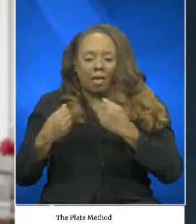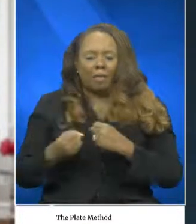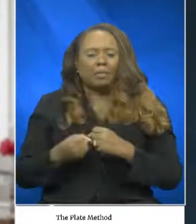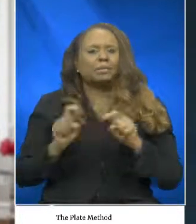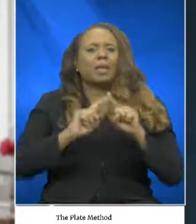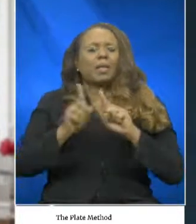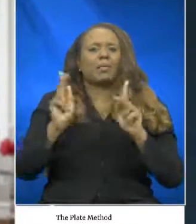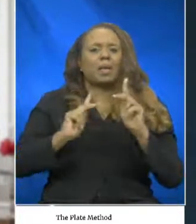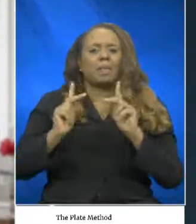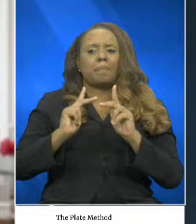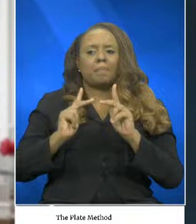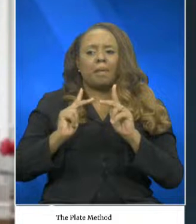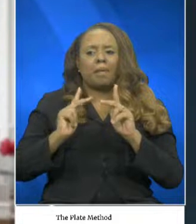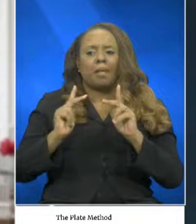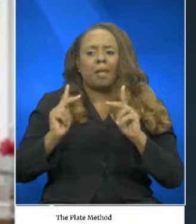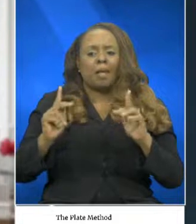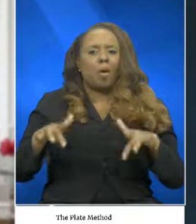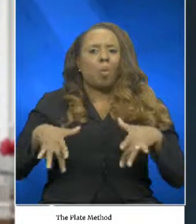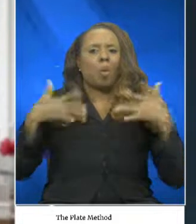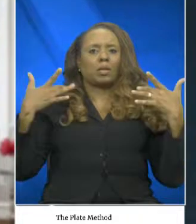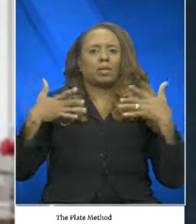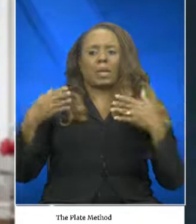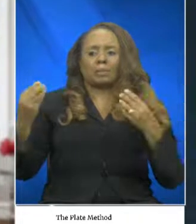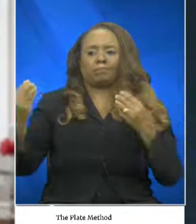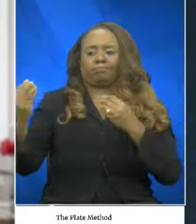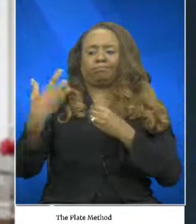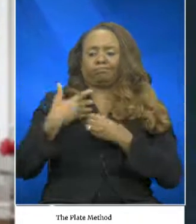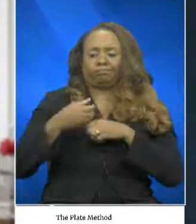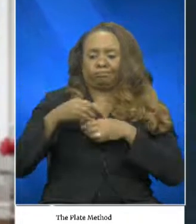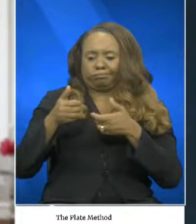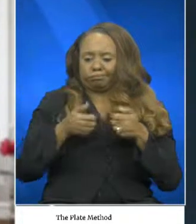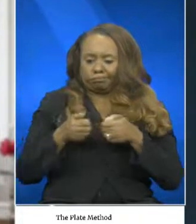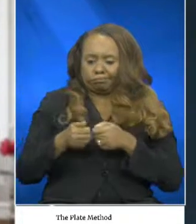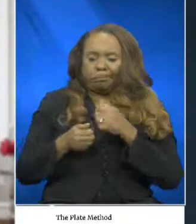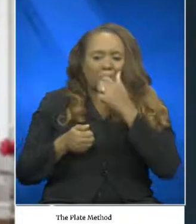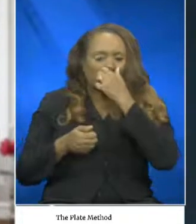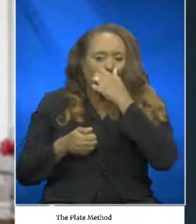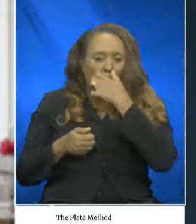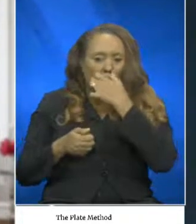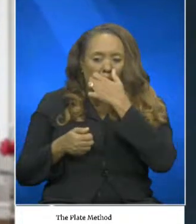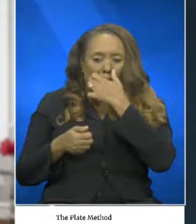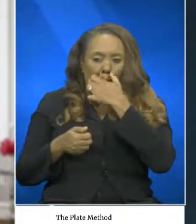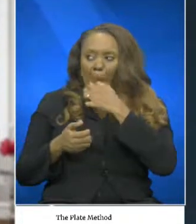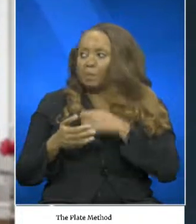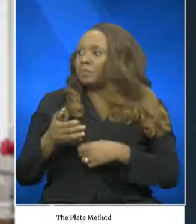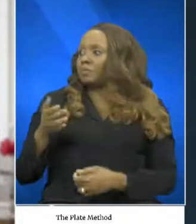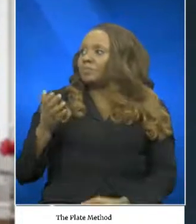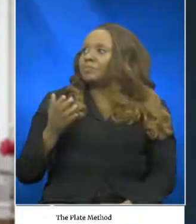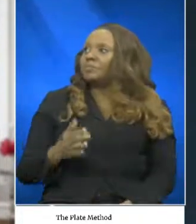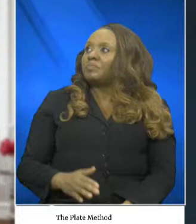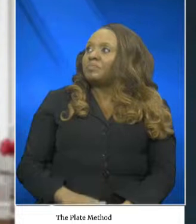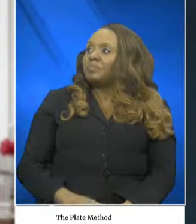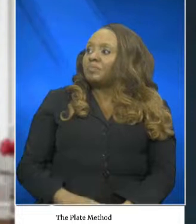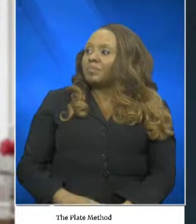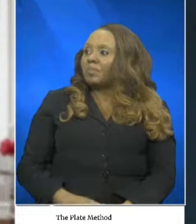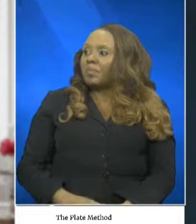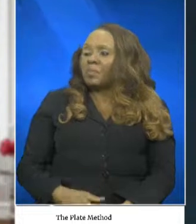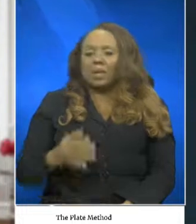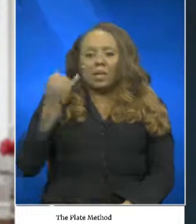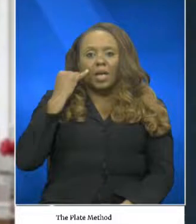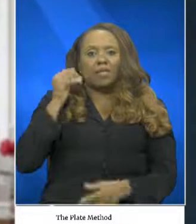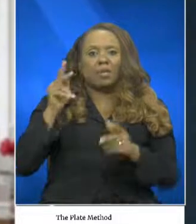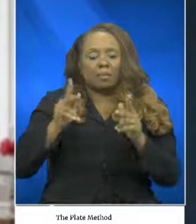WhatsApp. Good evening all. What happens when you do get a suspected stroke victim to the hospital within